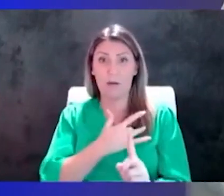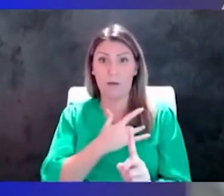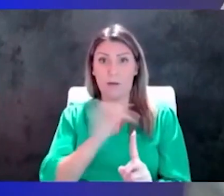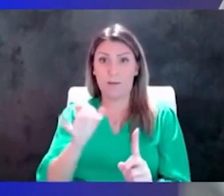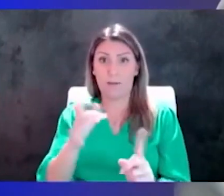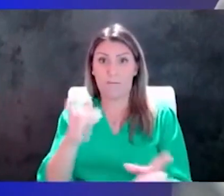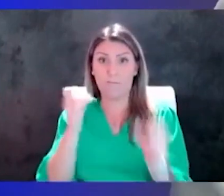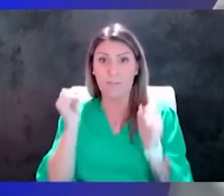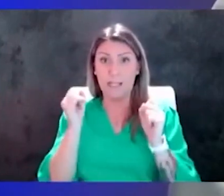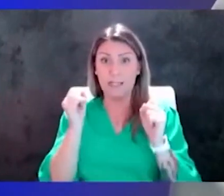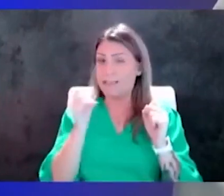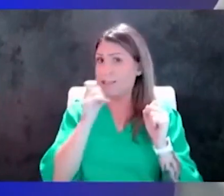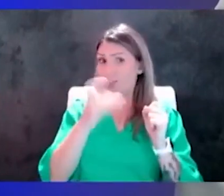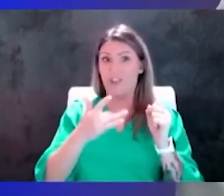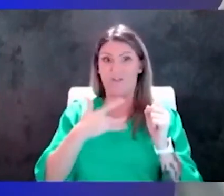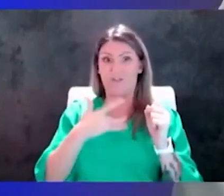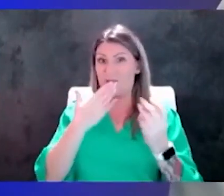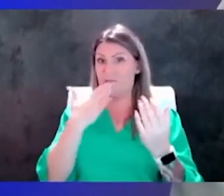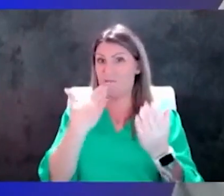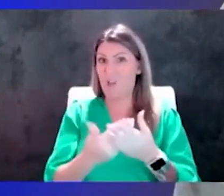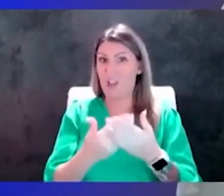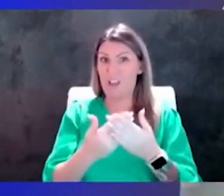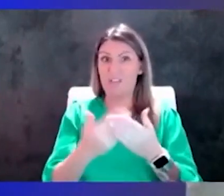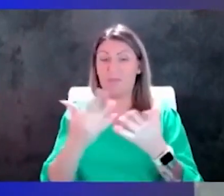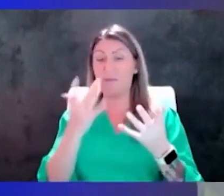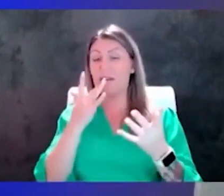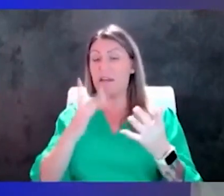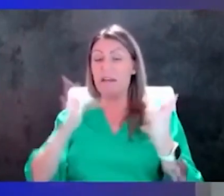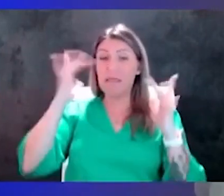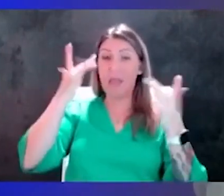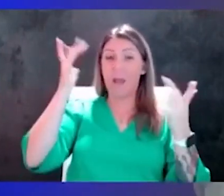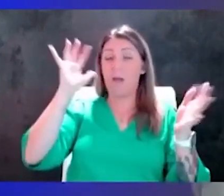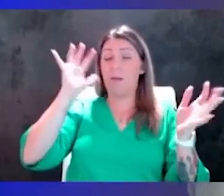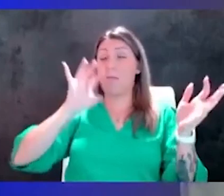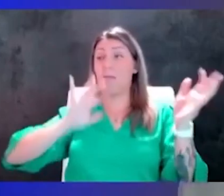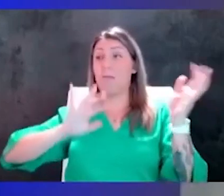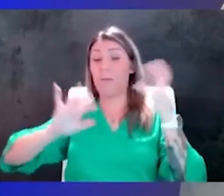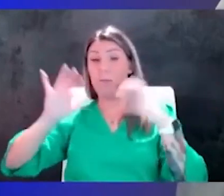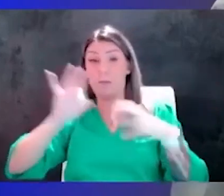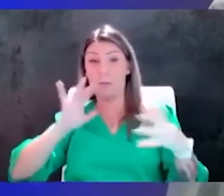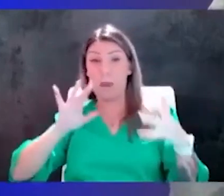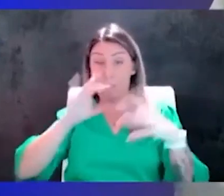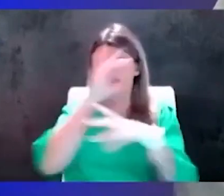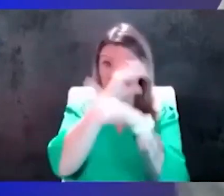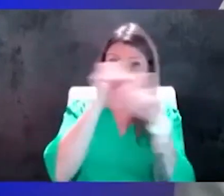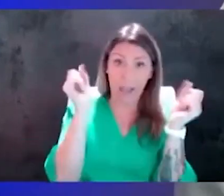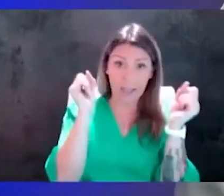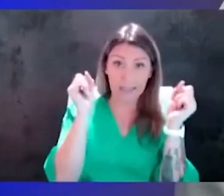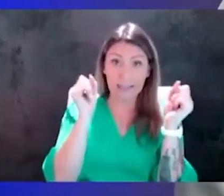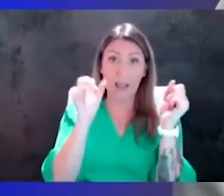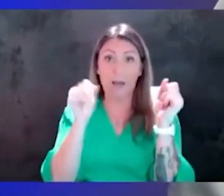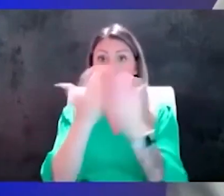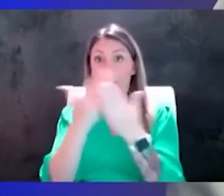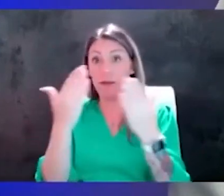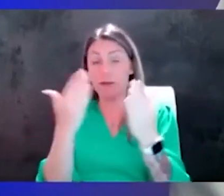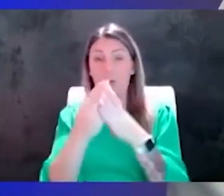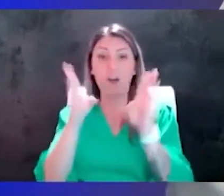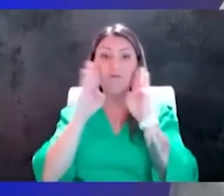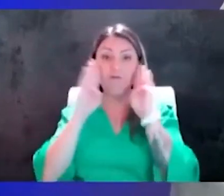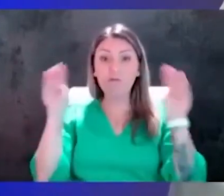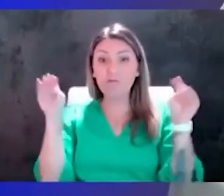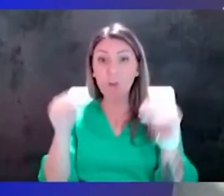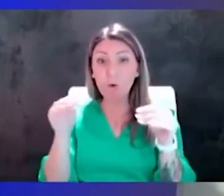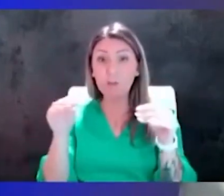feel good. No, you don't feel good. You might feel lightheaded, dizzy, feel like you might pass out, other things, concentration,